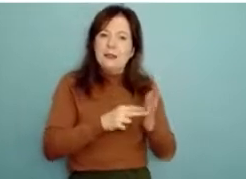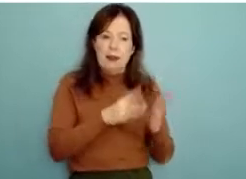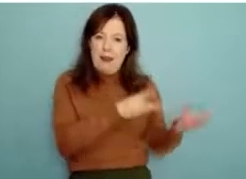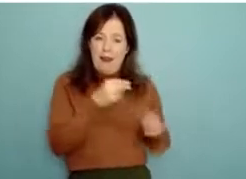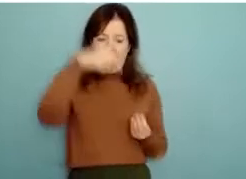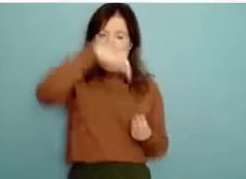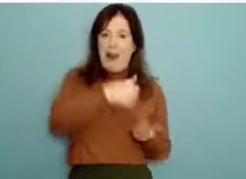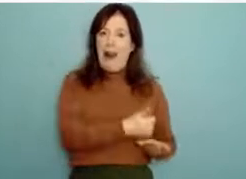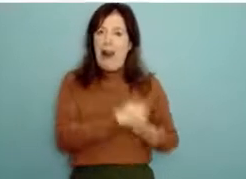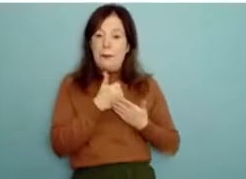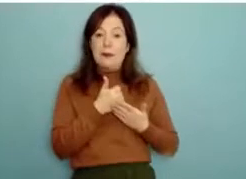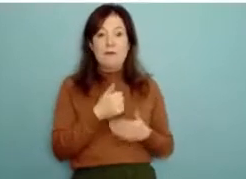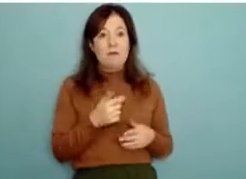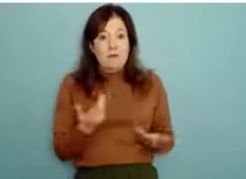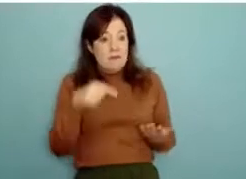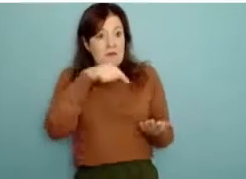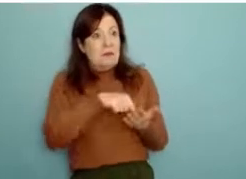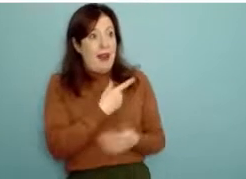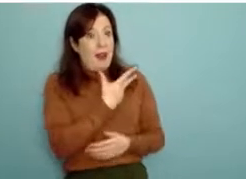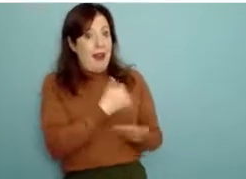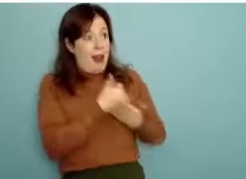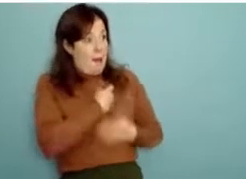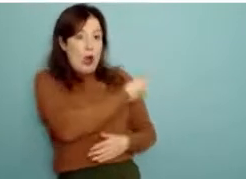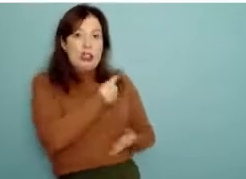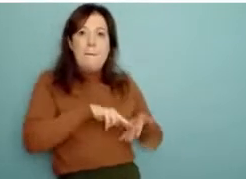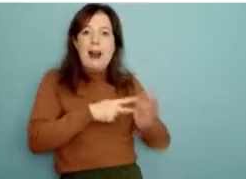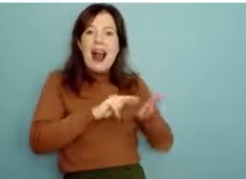meet. And then the measures can be adjusted